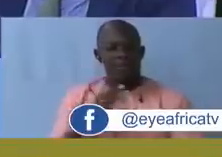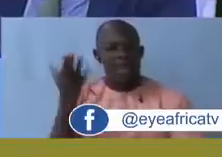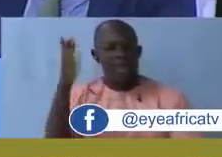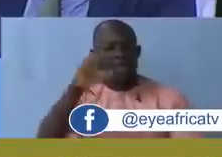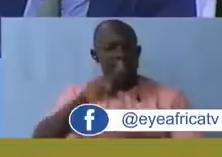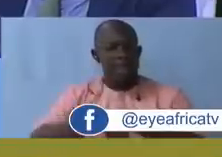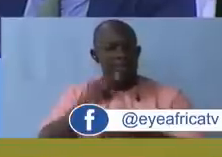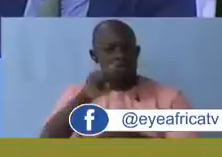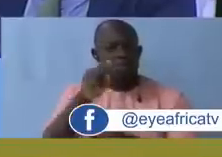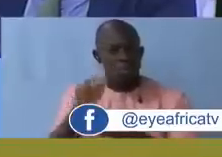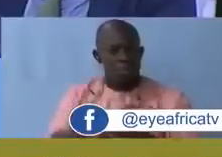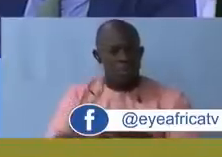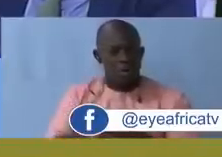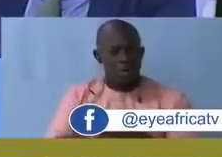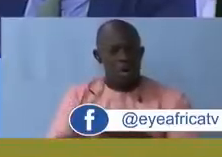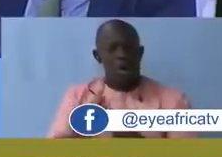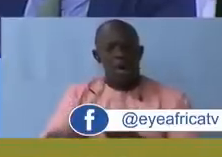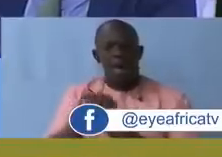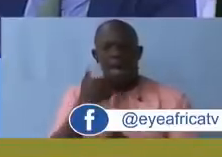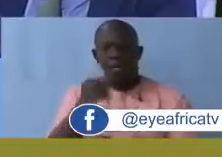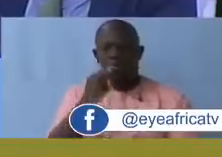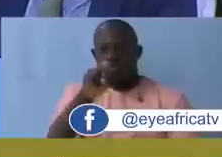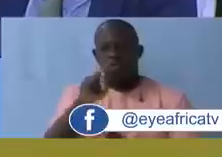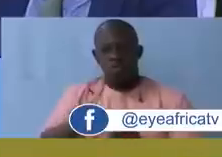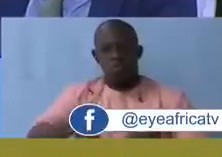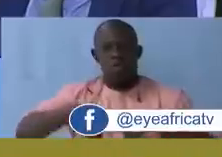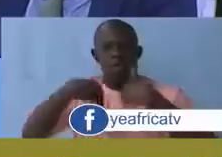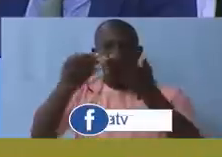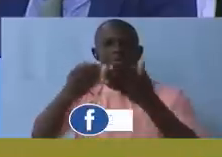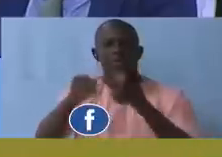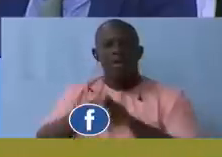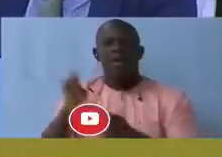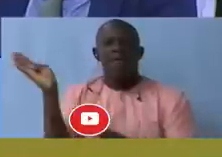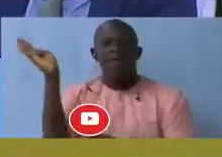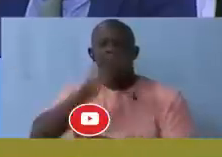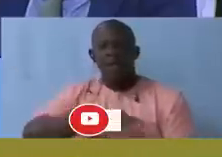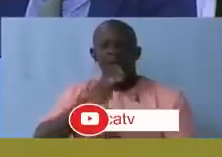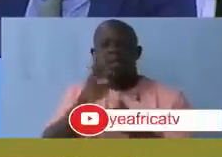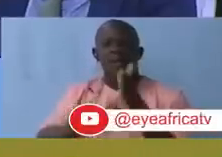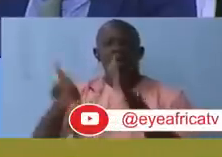where you were asked to give out false results?